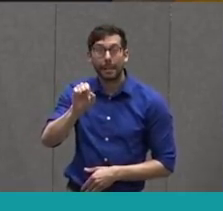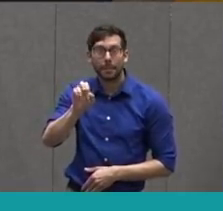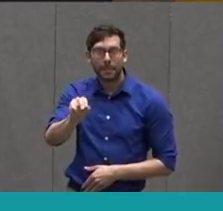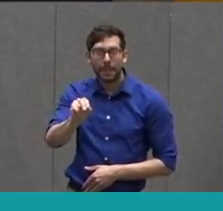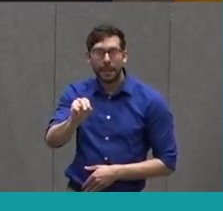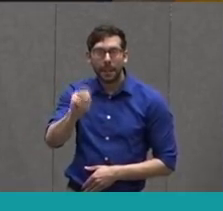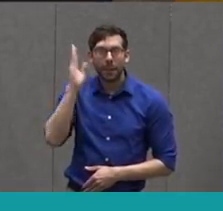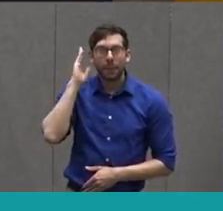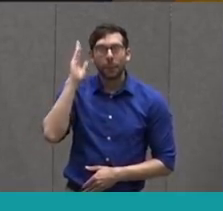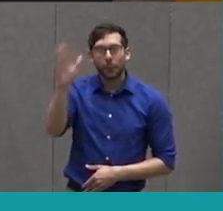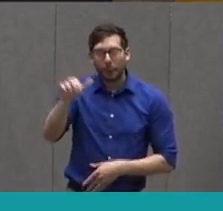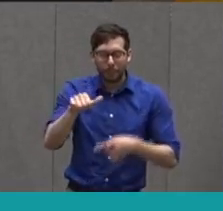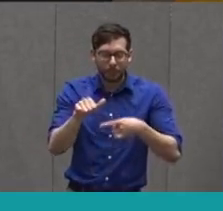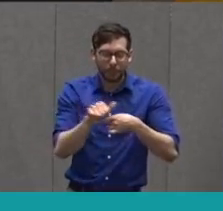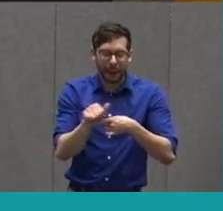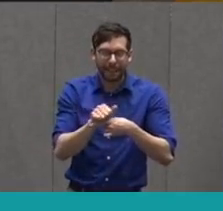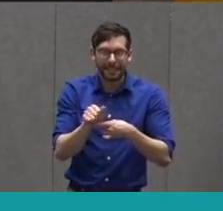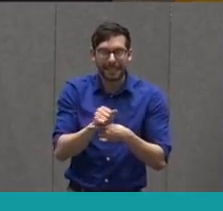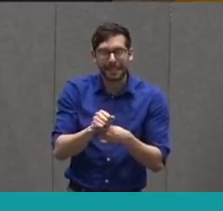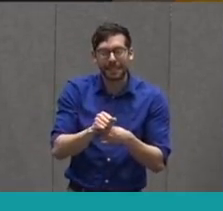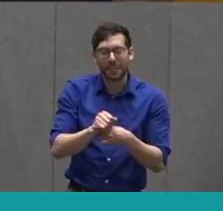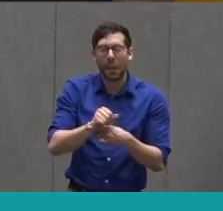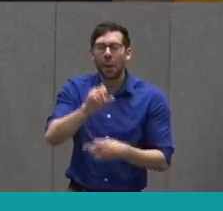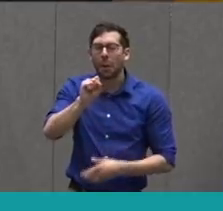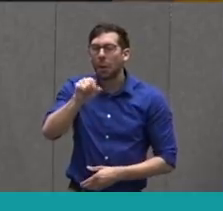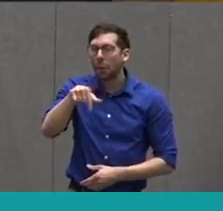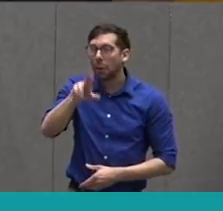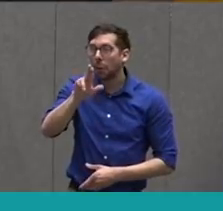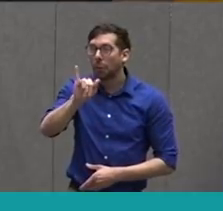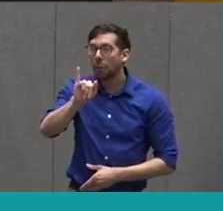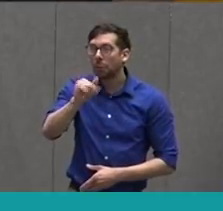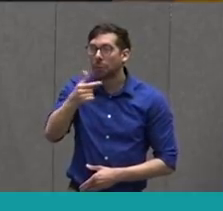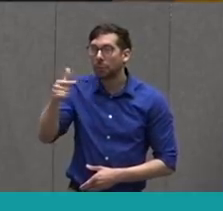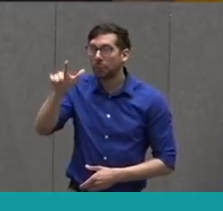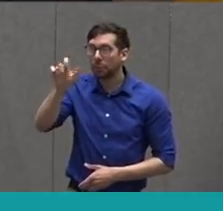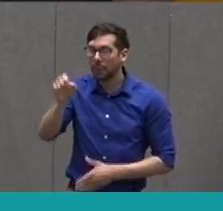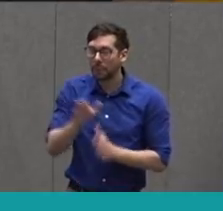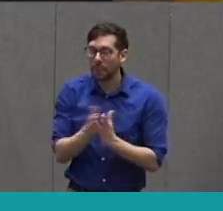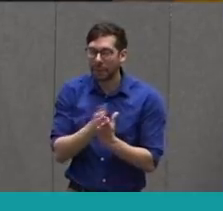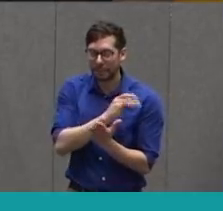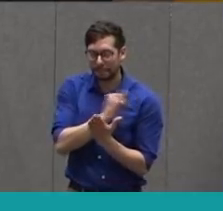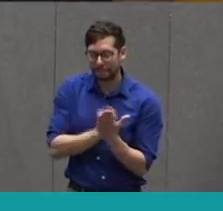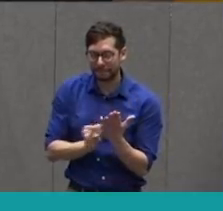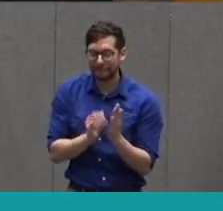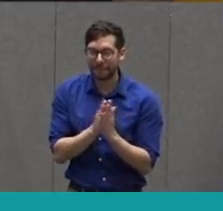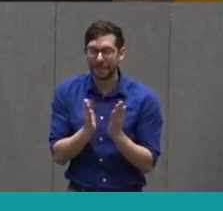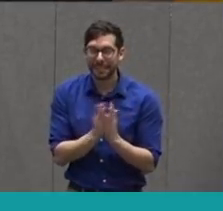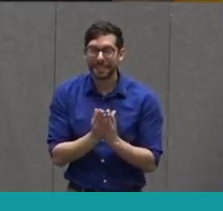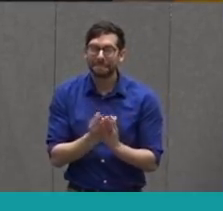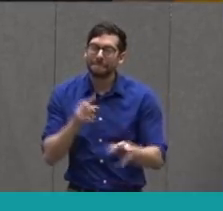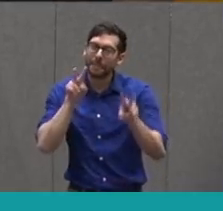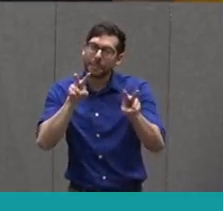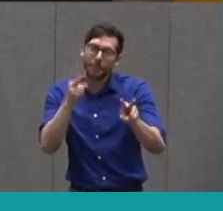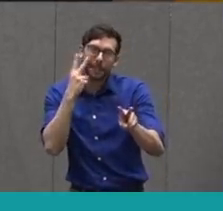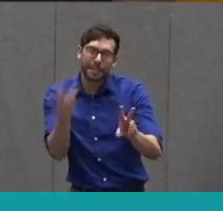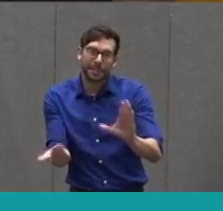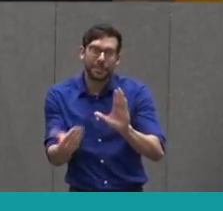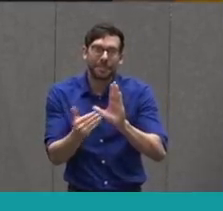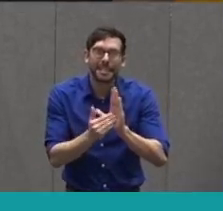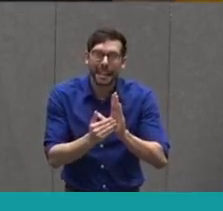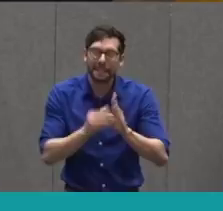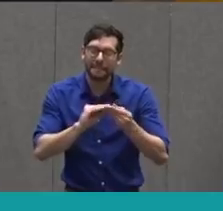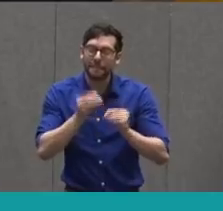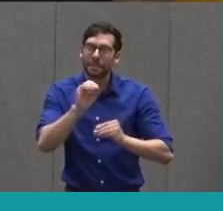some squiggle books. I look forward to seeing you again and doing this number of the day. Thank you for being a part of this